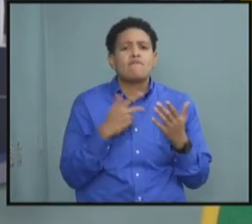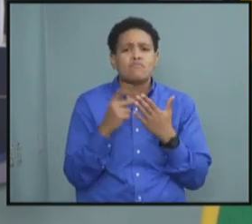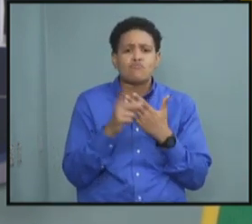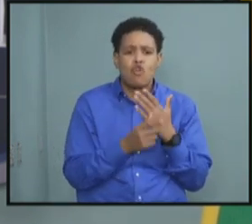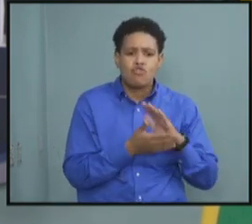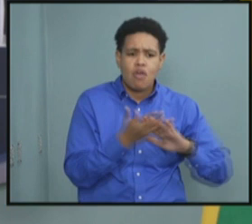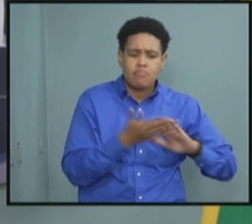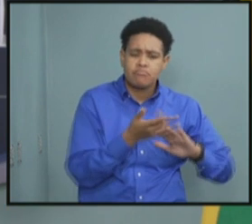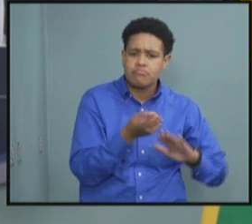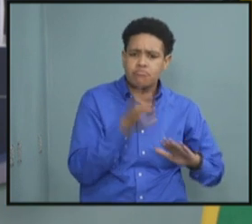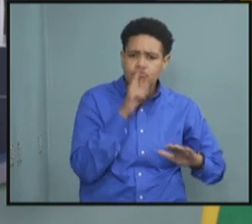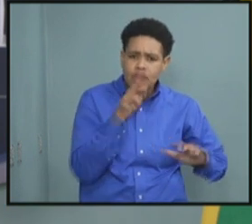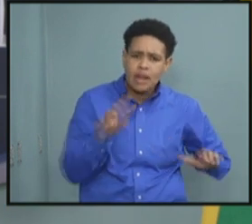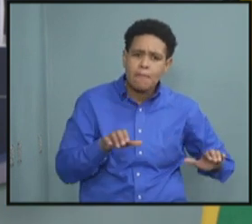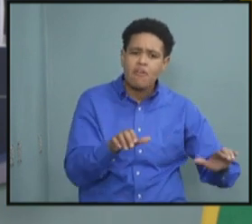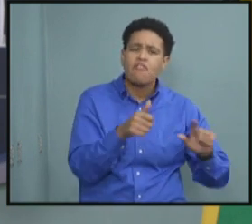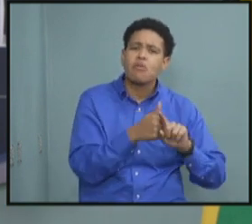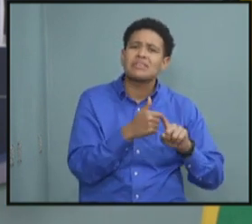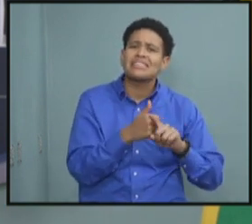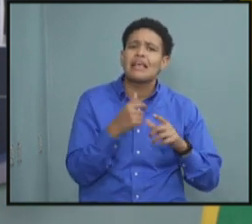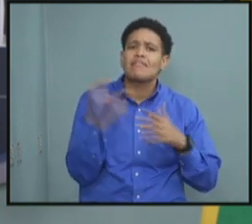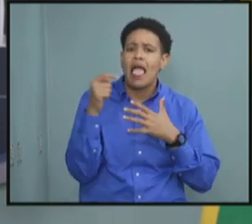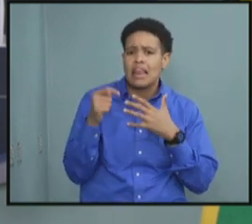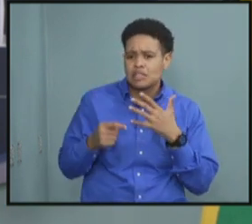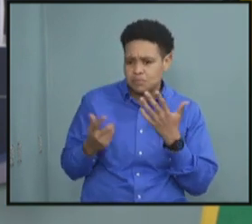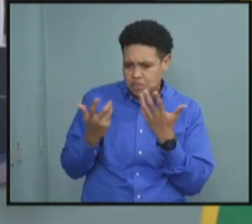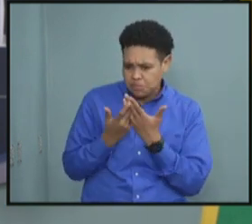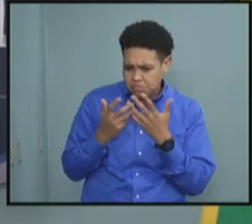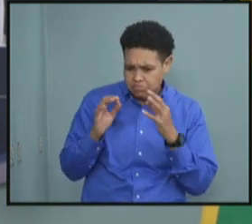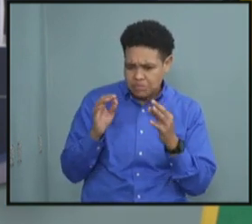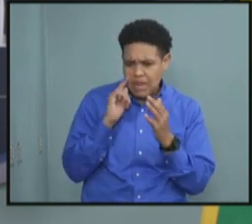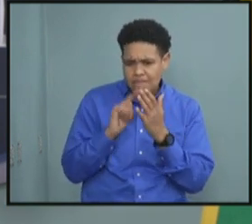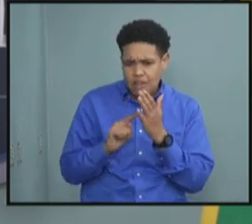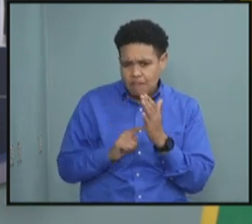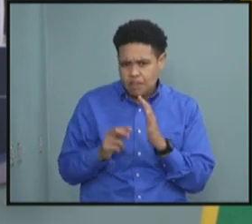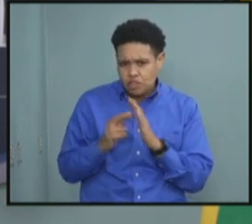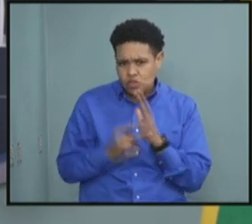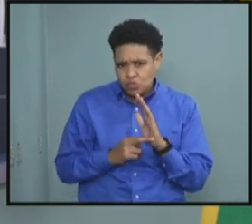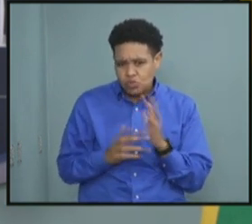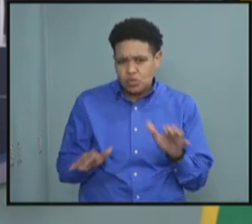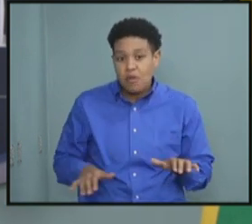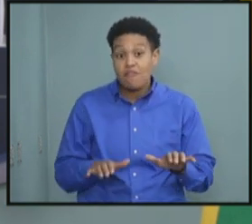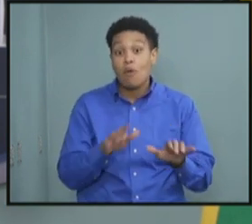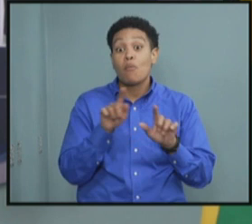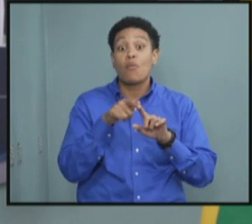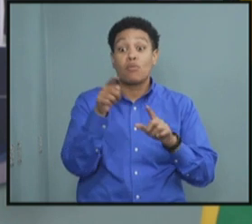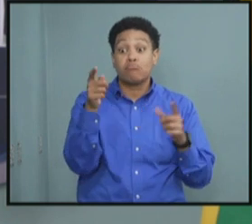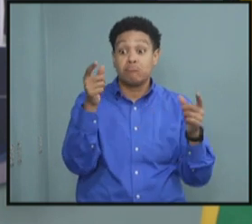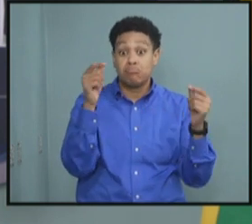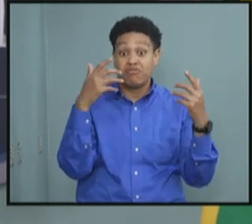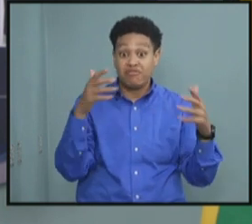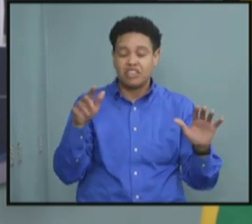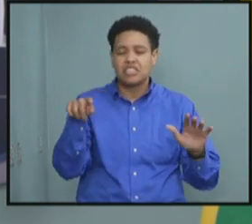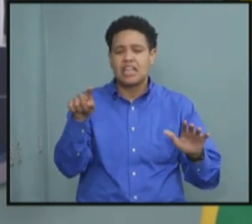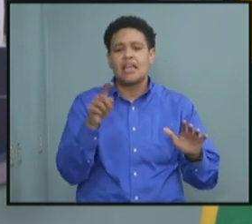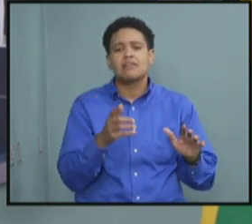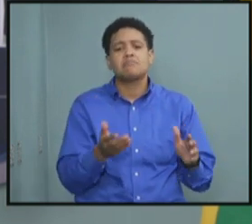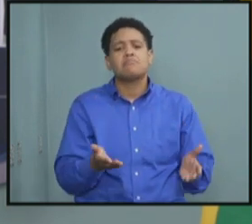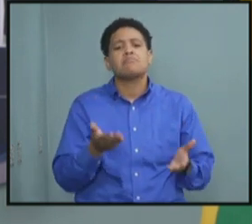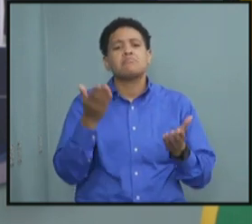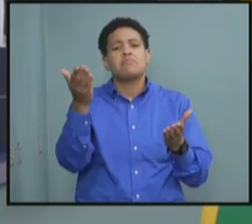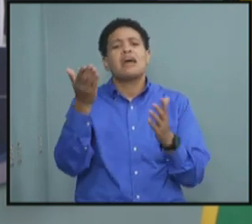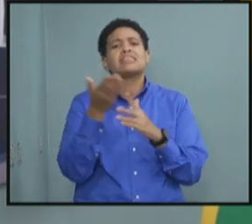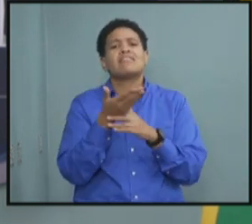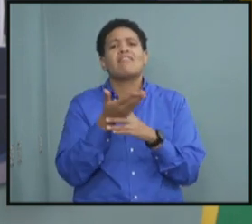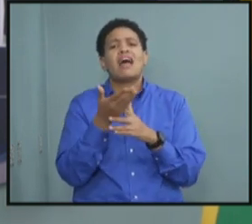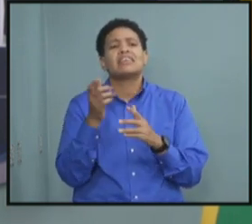programs that perform the eligibility and the verification rules. Once they have done that, they pass the files to the